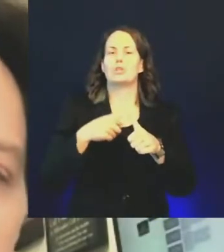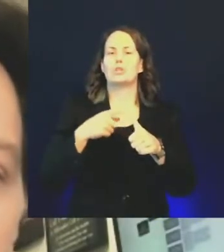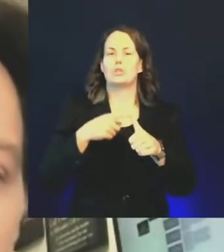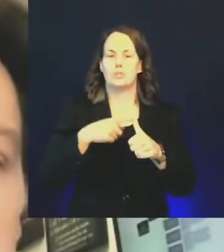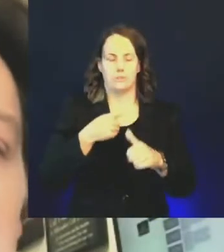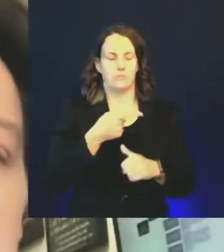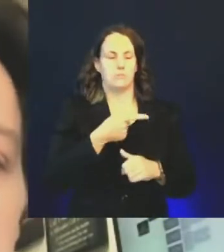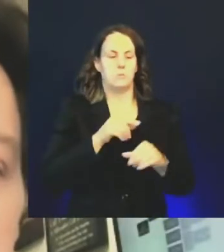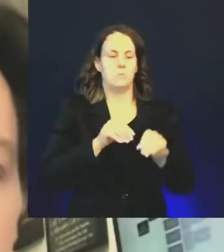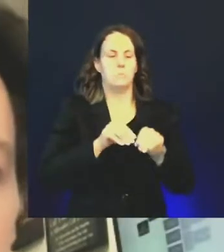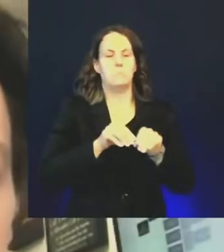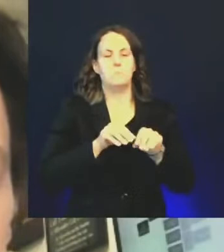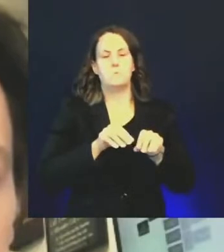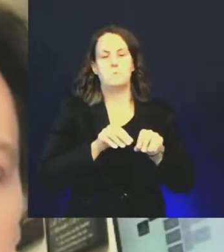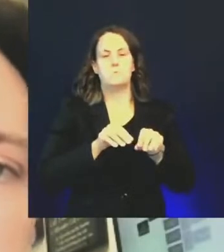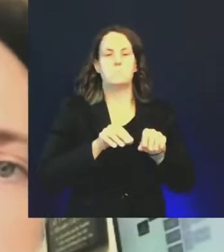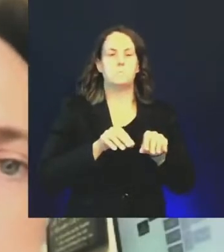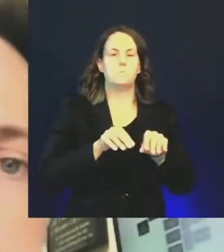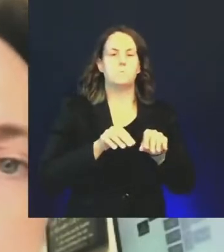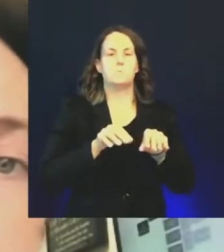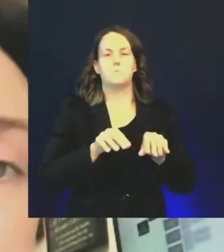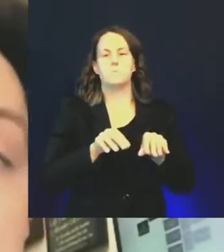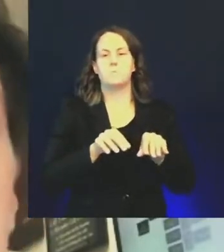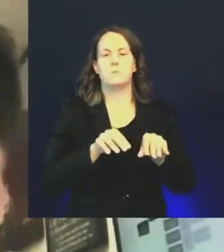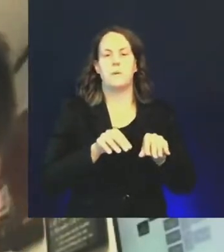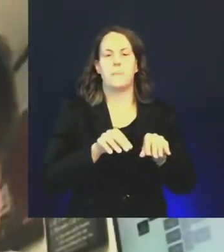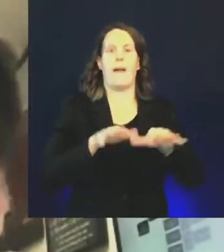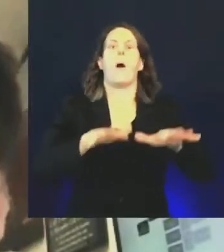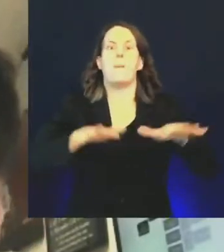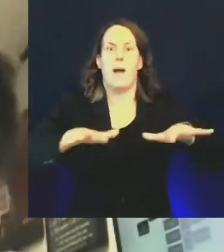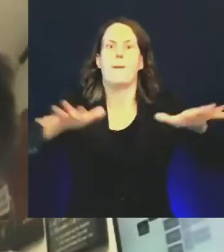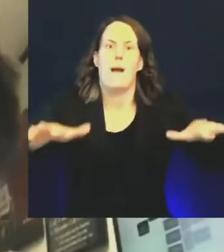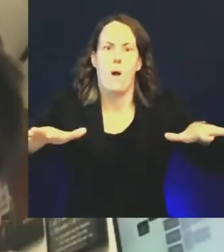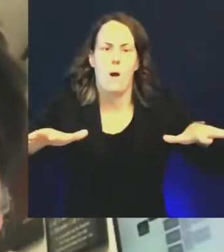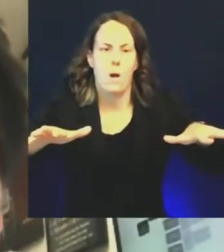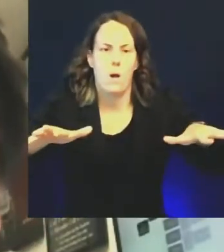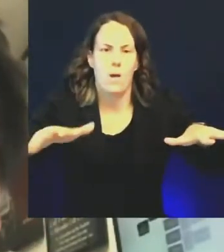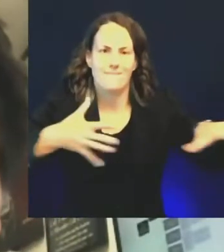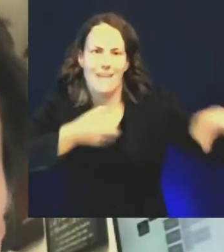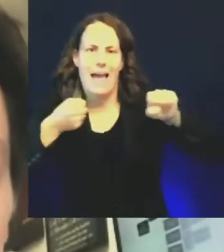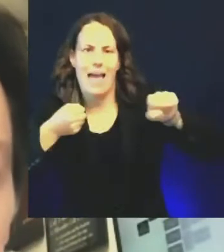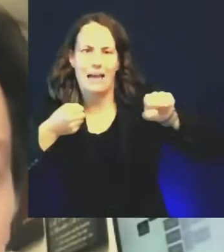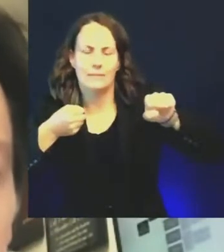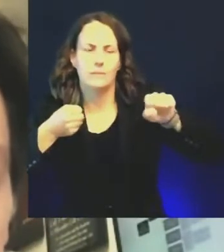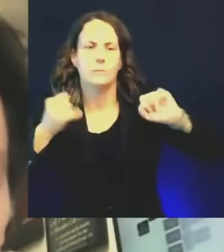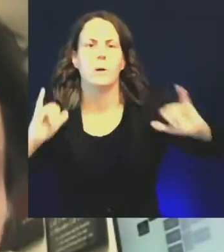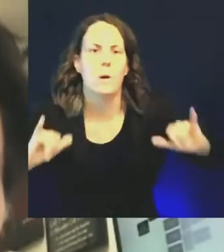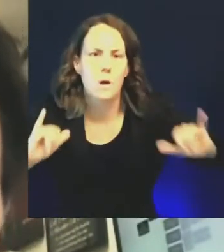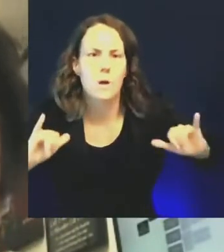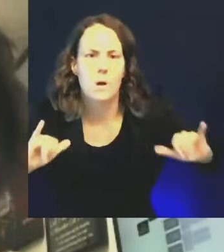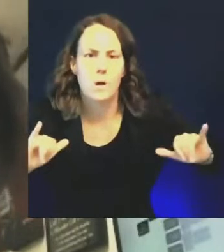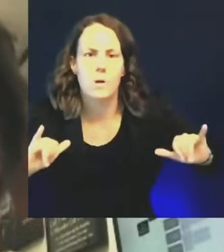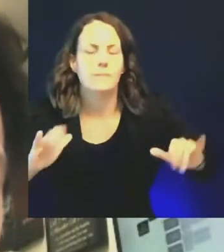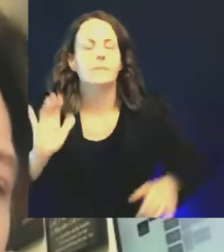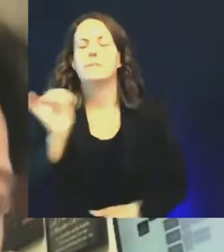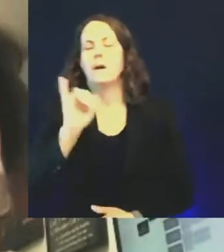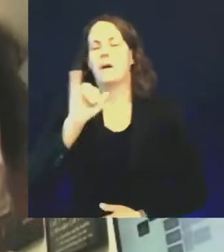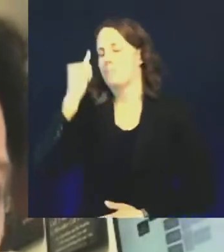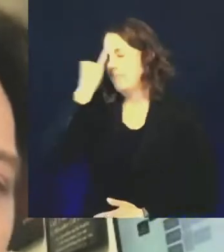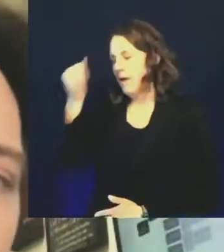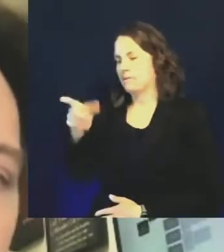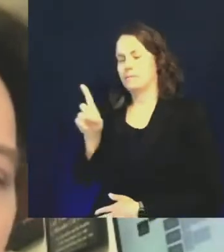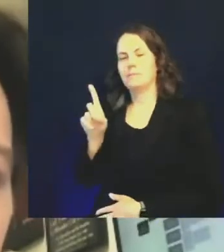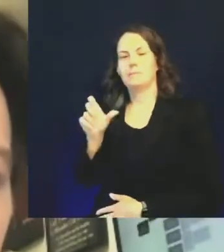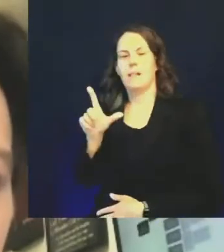weeks. We're seeing the same pattern again with this new, even more highly transmissible variant. So it's